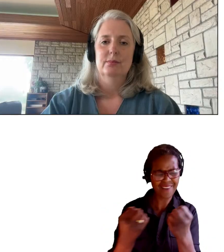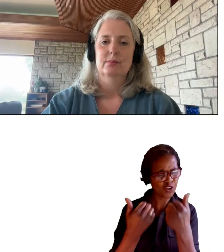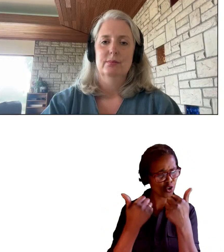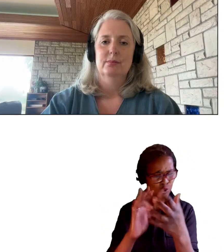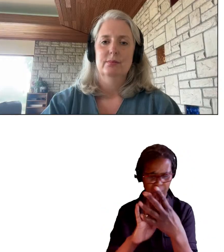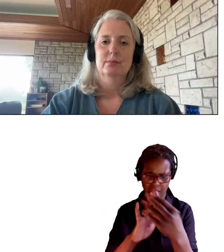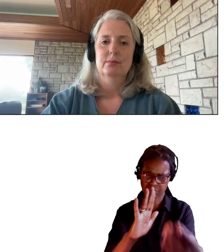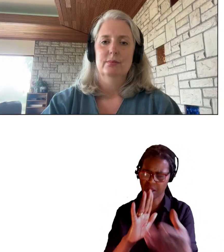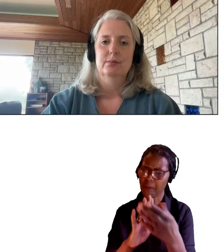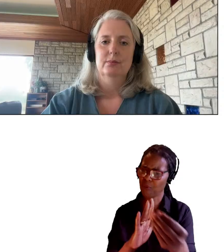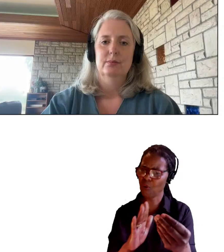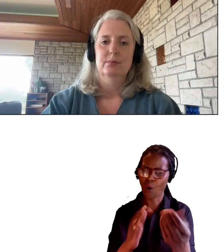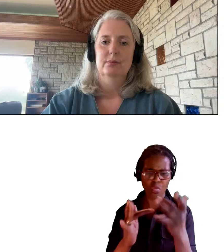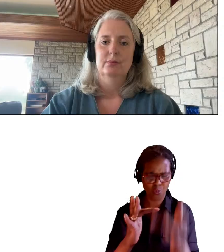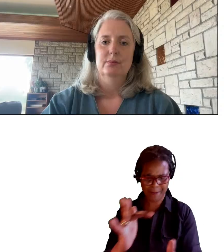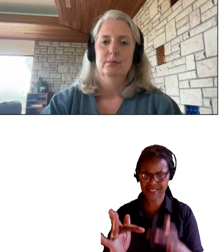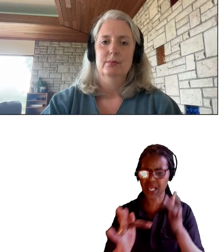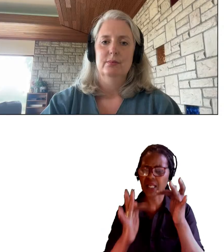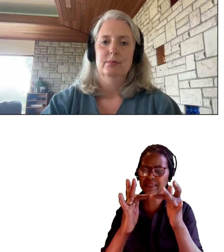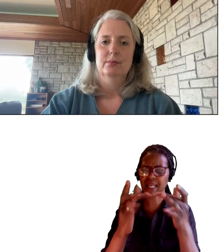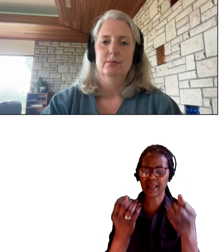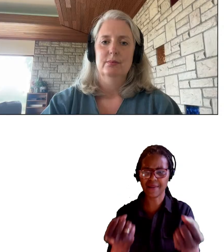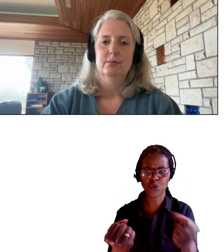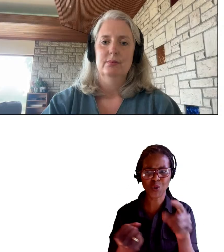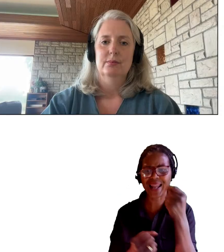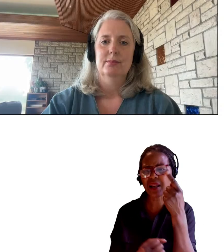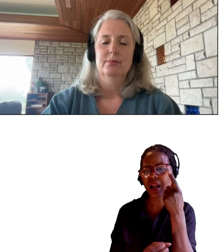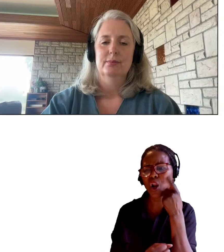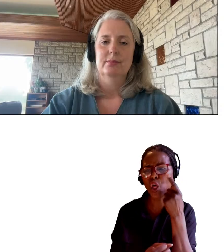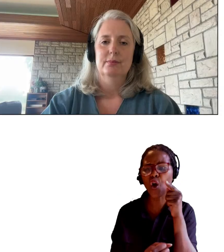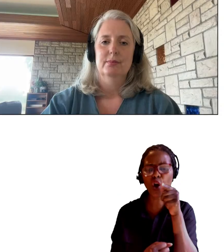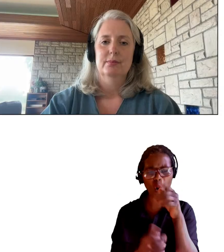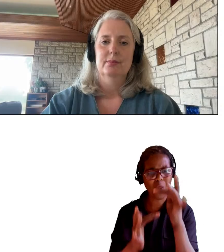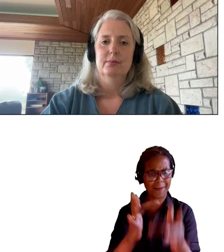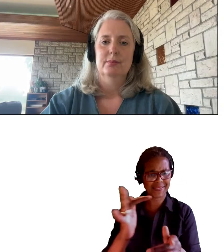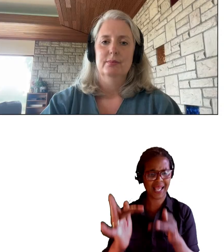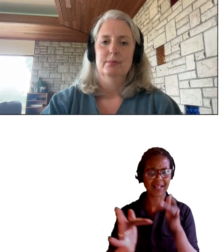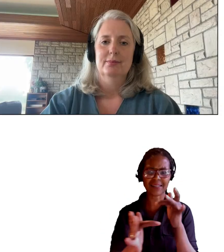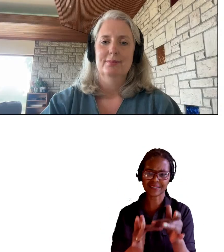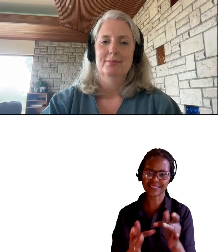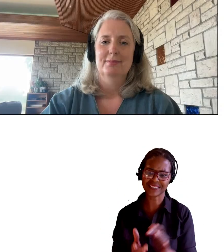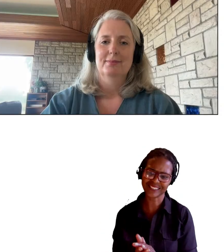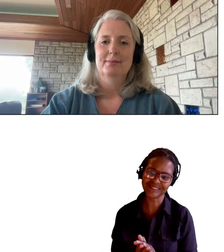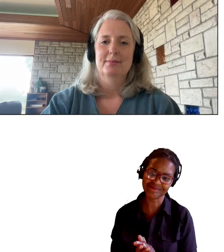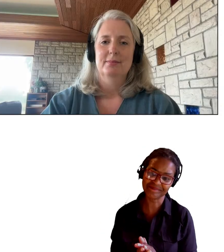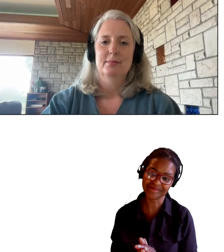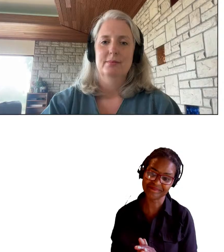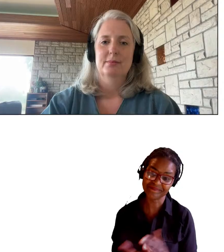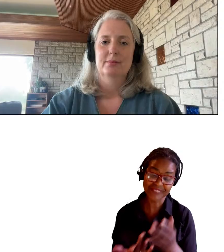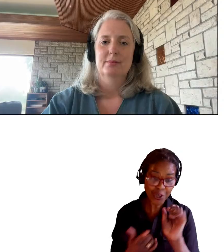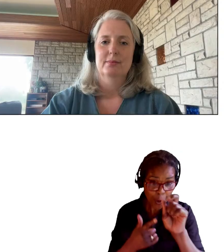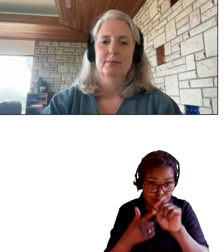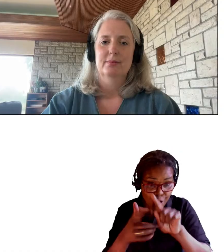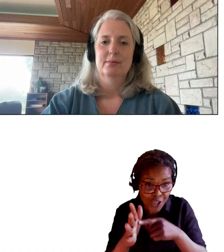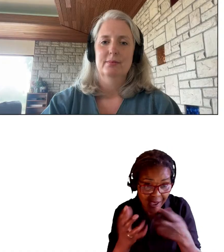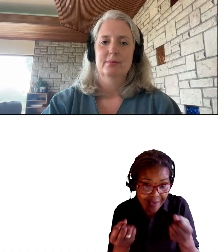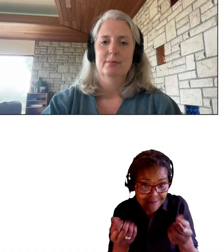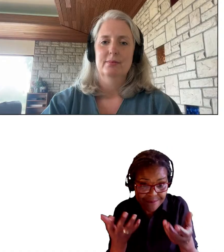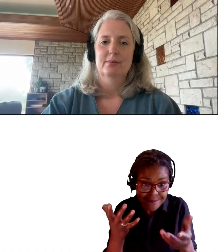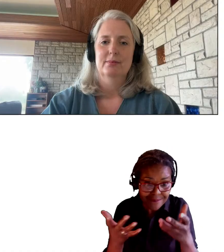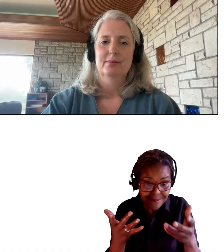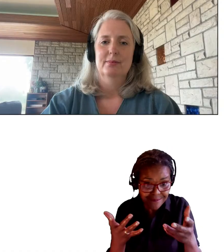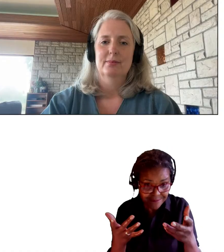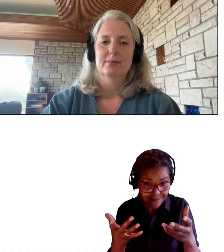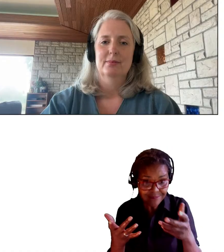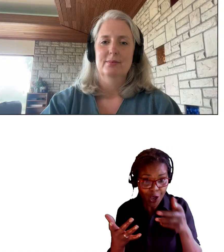on the website as well. You can look at those. So, Yeah. Does your project exist yet? Is it out